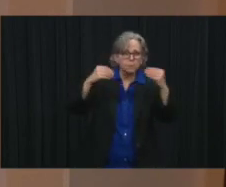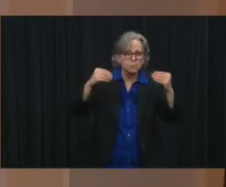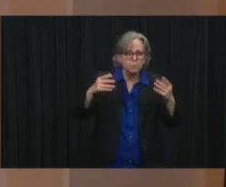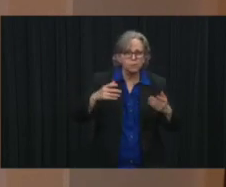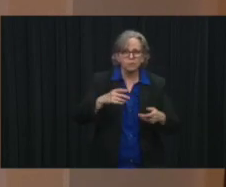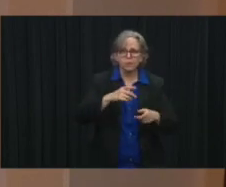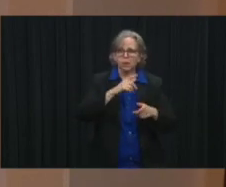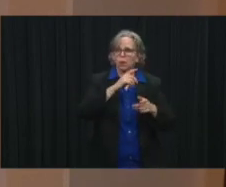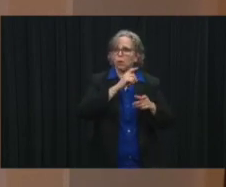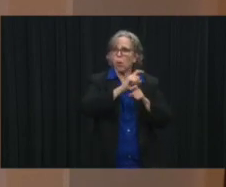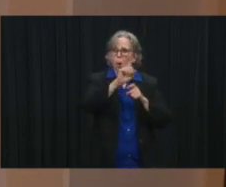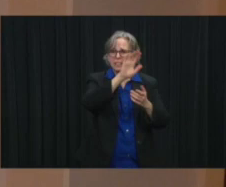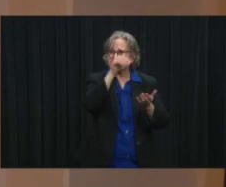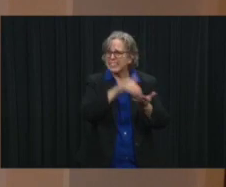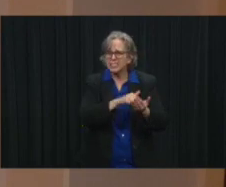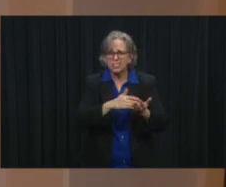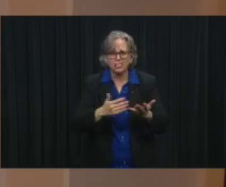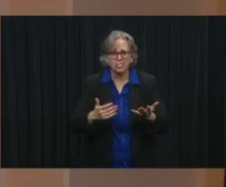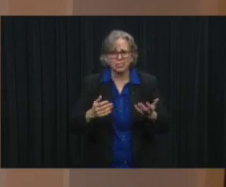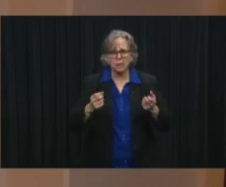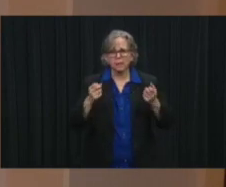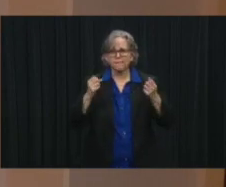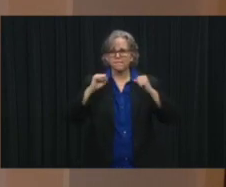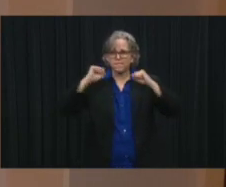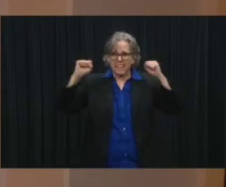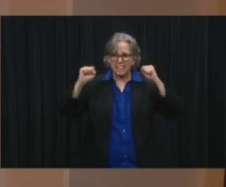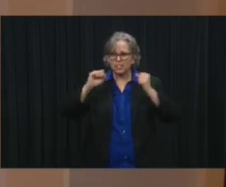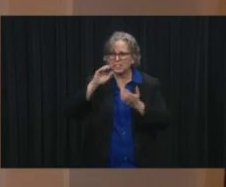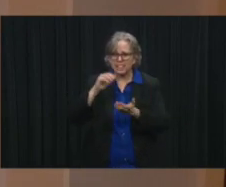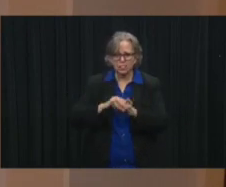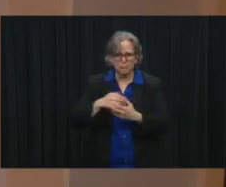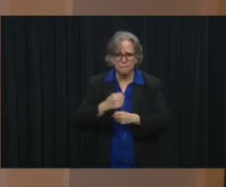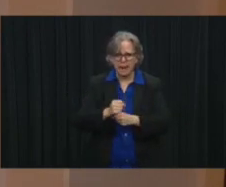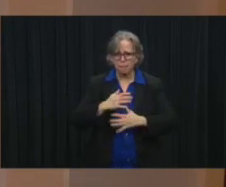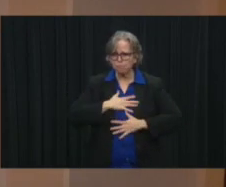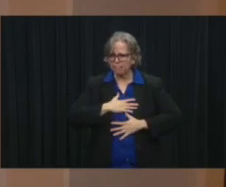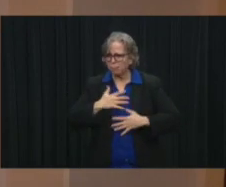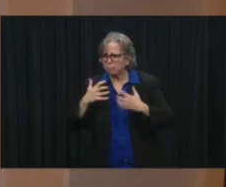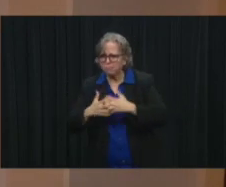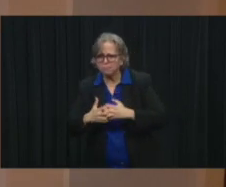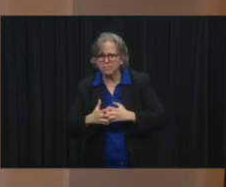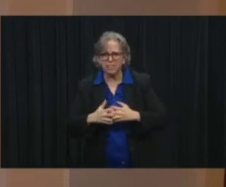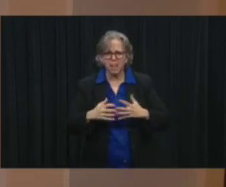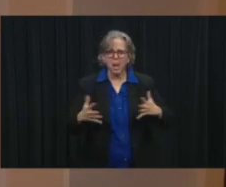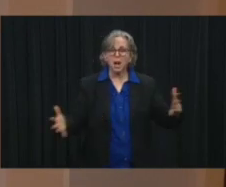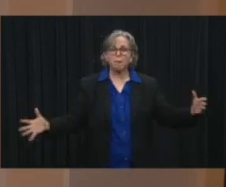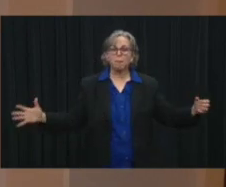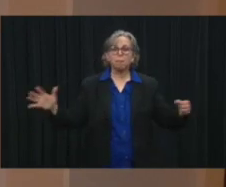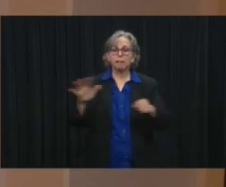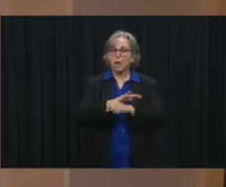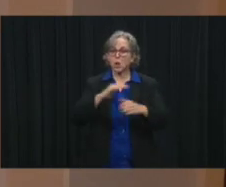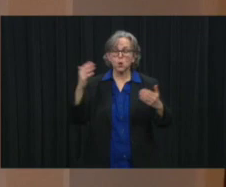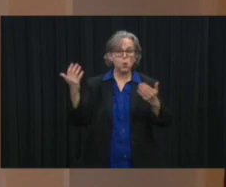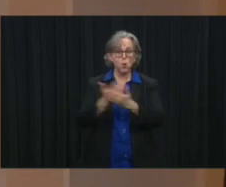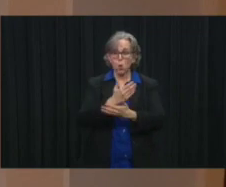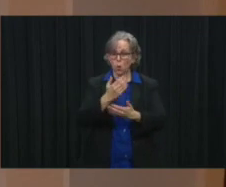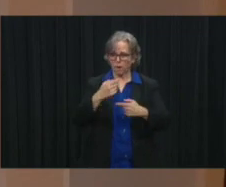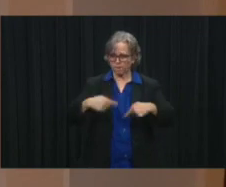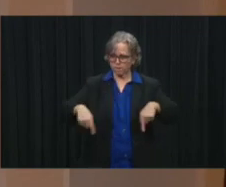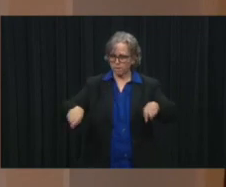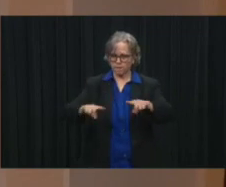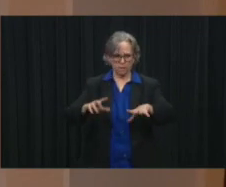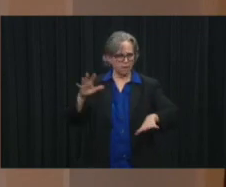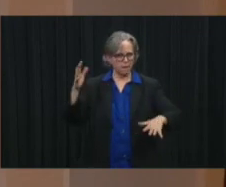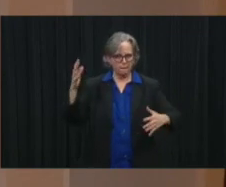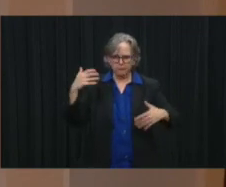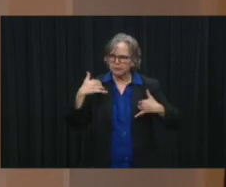Rogue Fitness is producing ventilators and protective equipment, switching over and doing an entirely new thing for themselves in their business. We